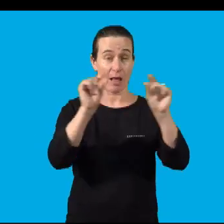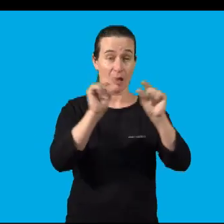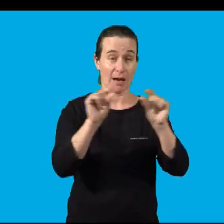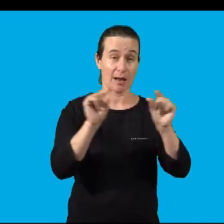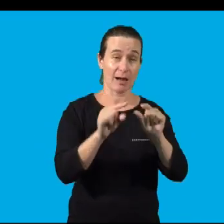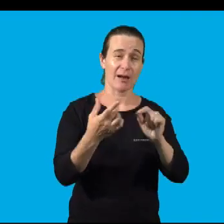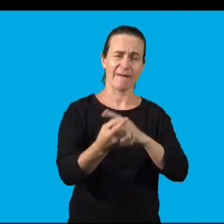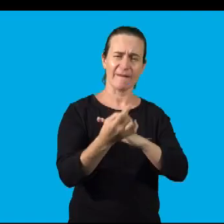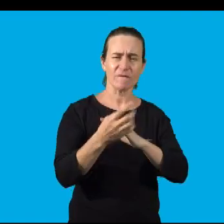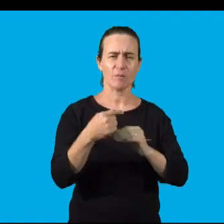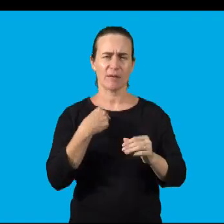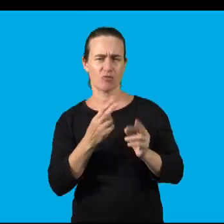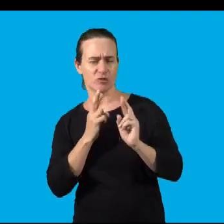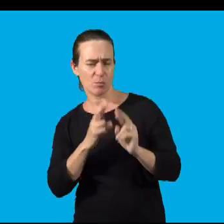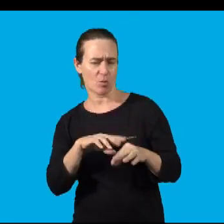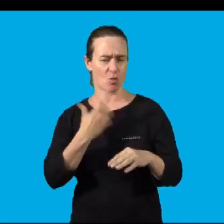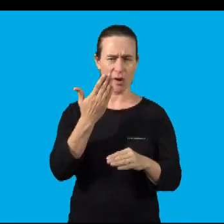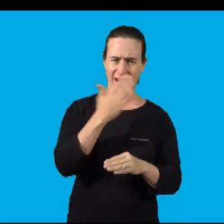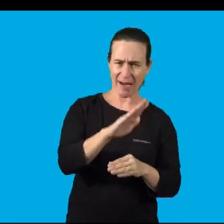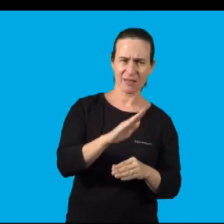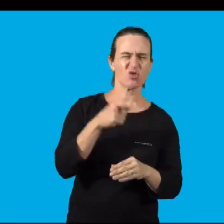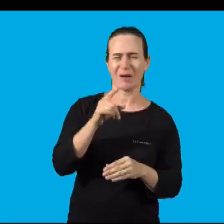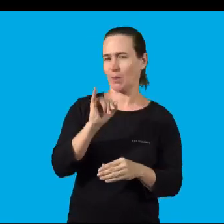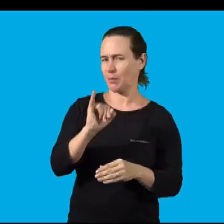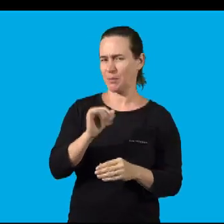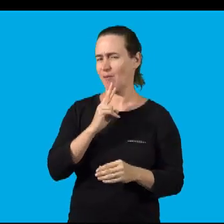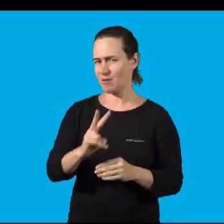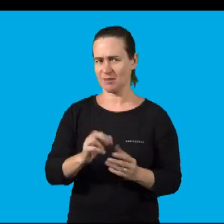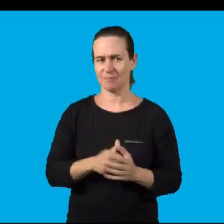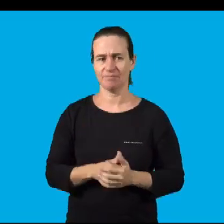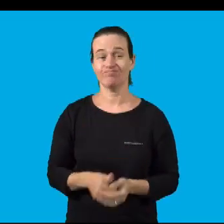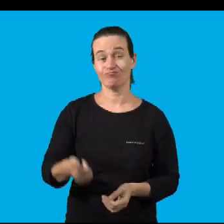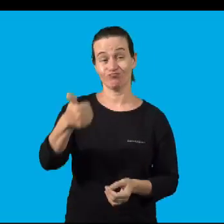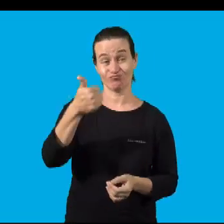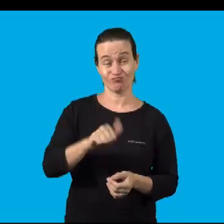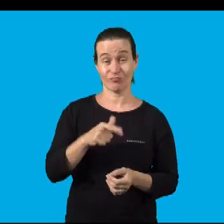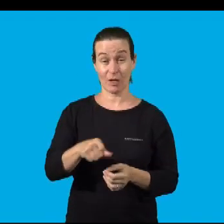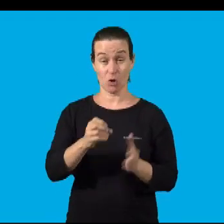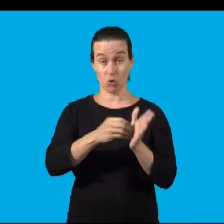lines influence their response or attitude to a character were poorly answered.